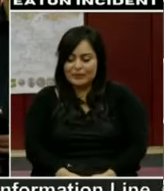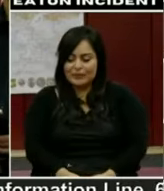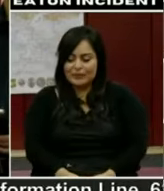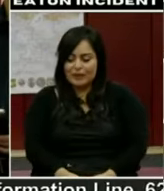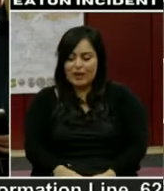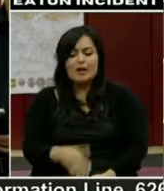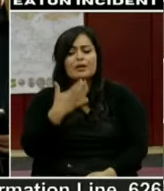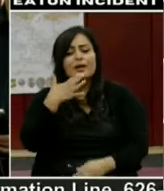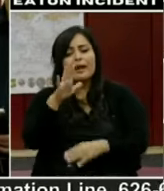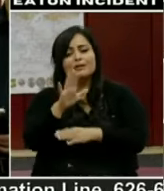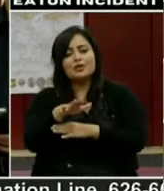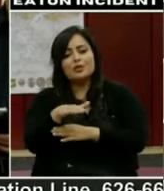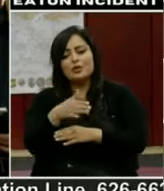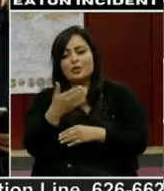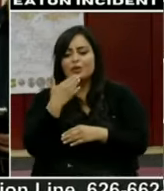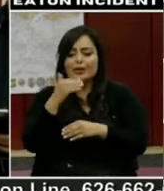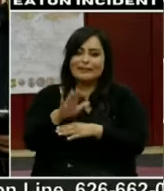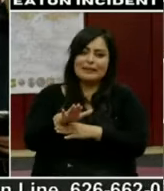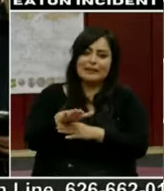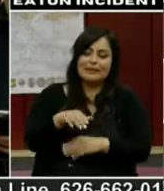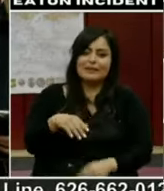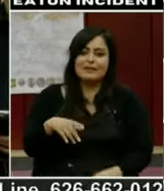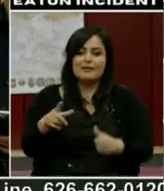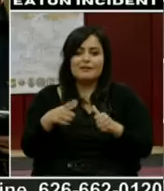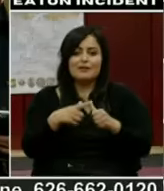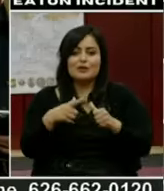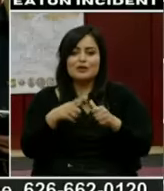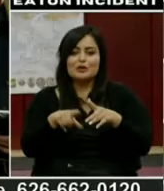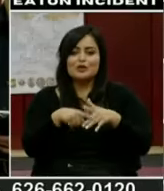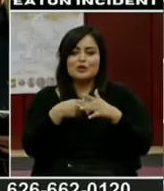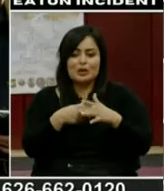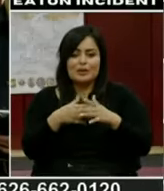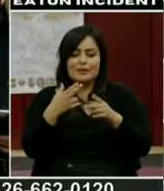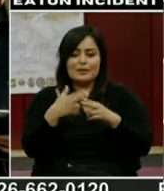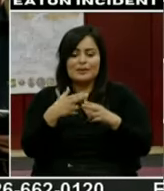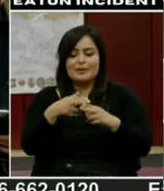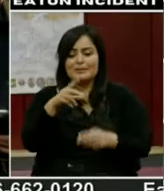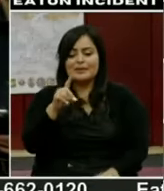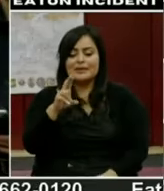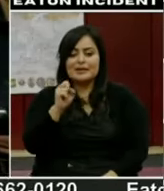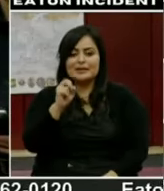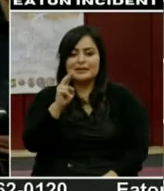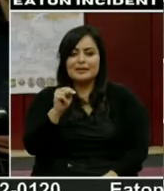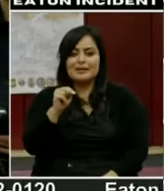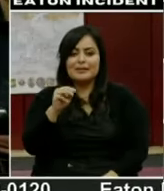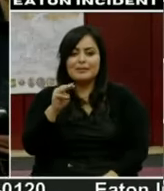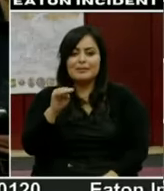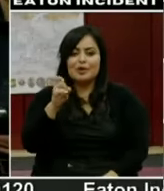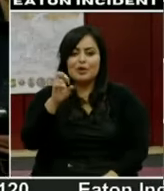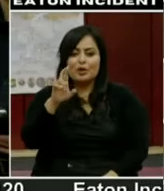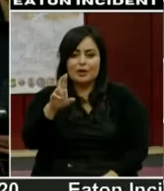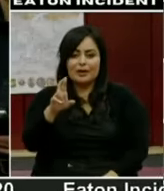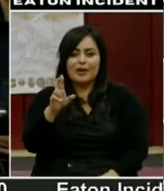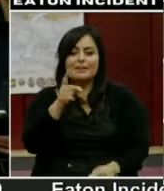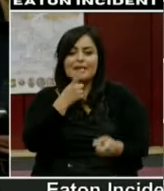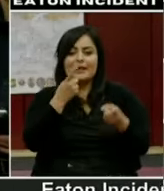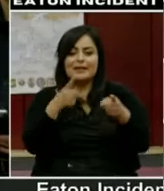All right, good afternoon, good evening. I first want to start off, my name is Dustin Mueller, Unified Incident